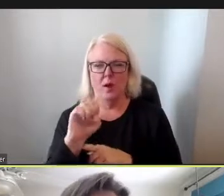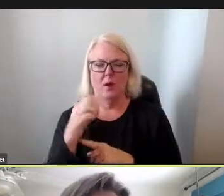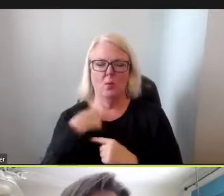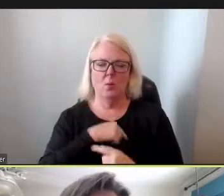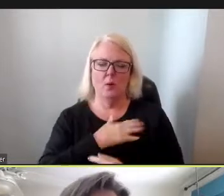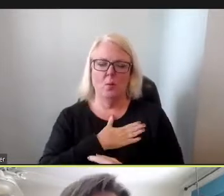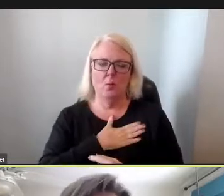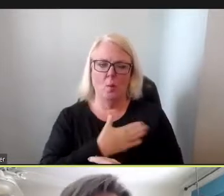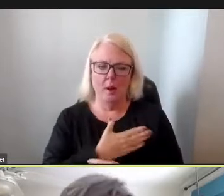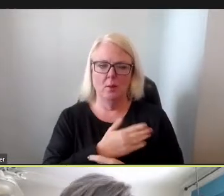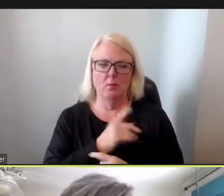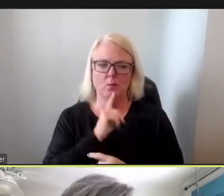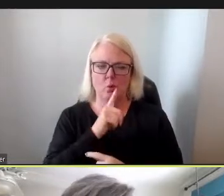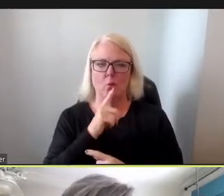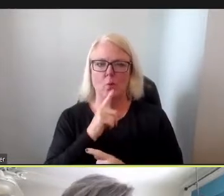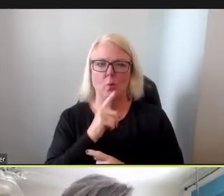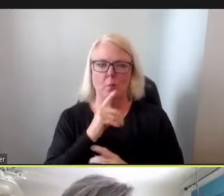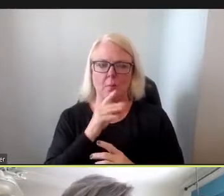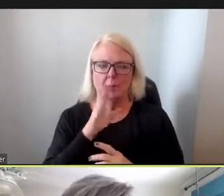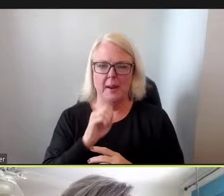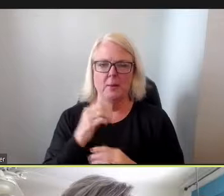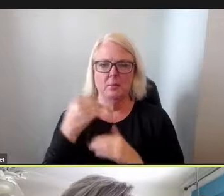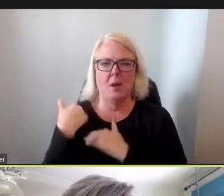to be actually accountable.